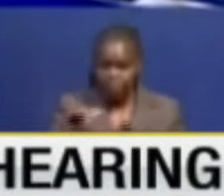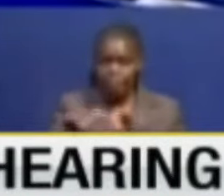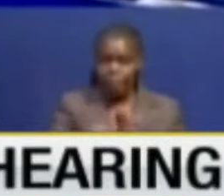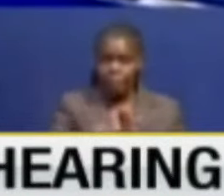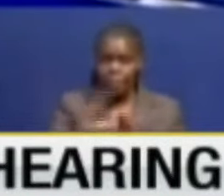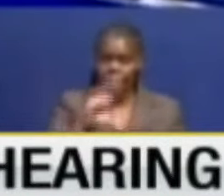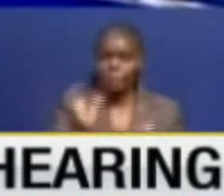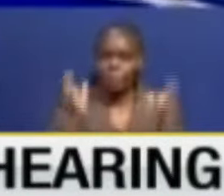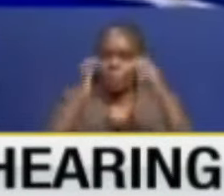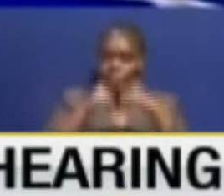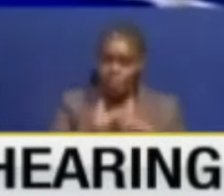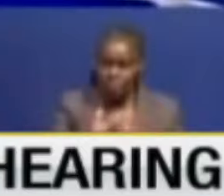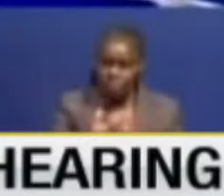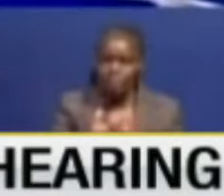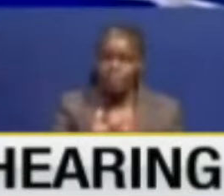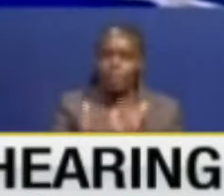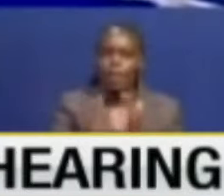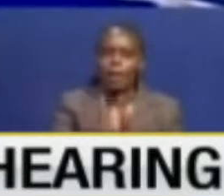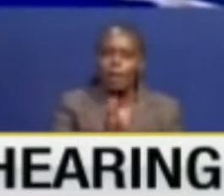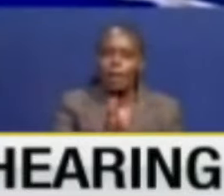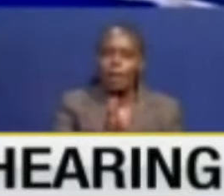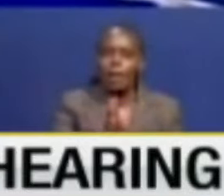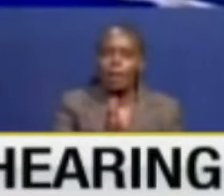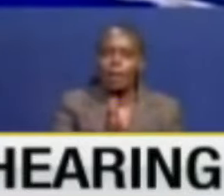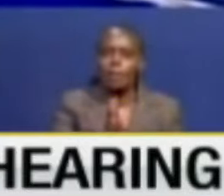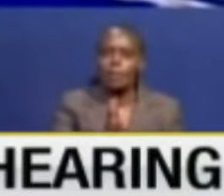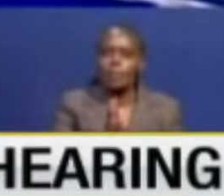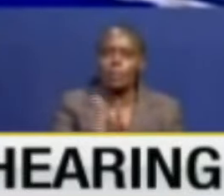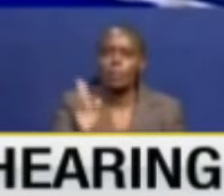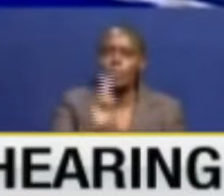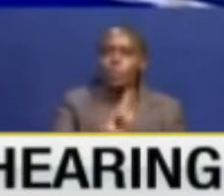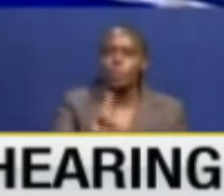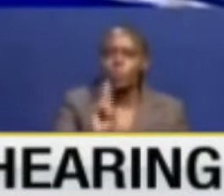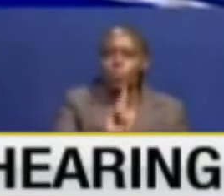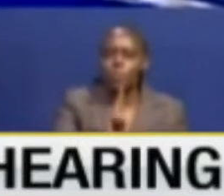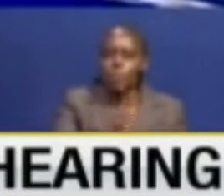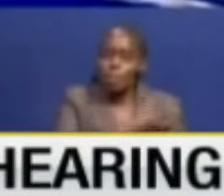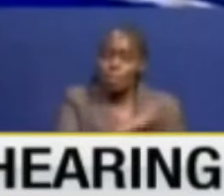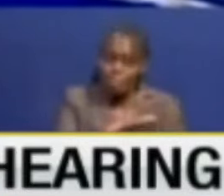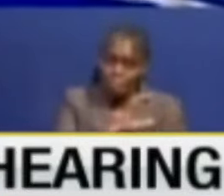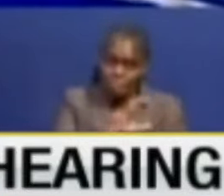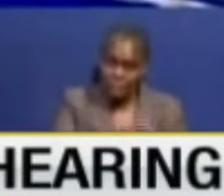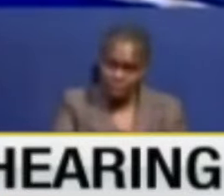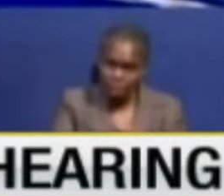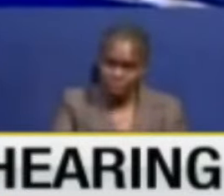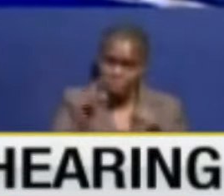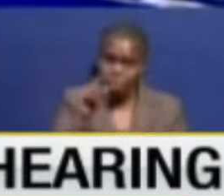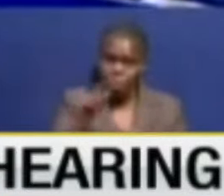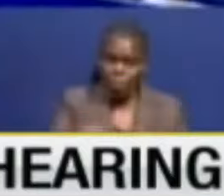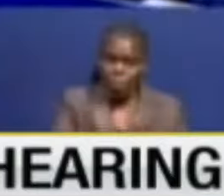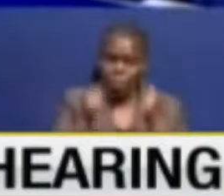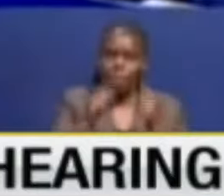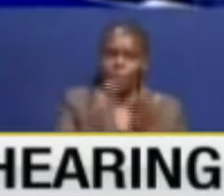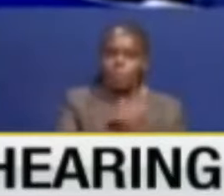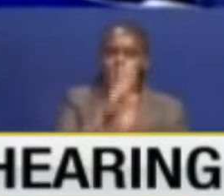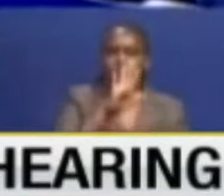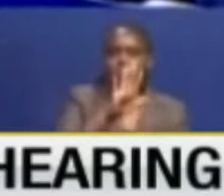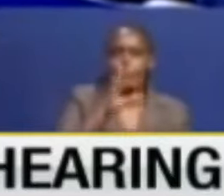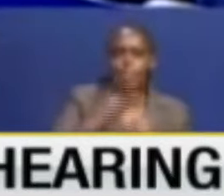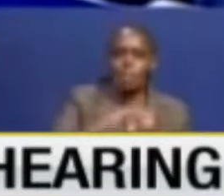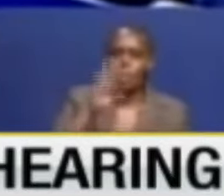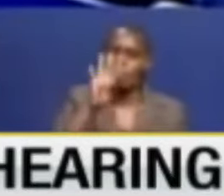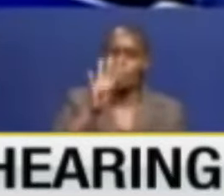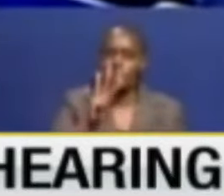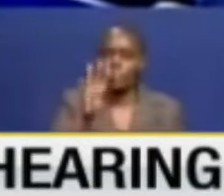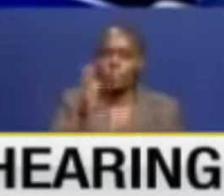members of the County Assembly, and in usurpation of the powers of the County Assembly, contrary to sections 58, 4,